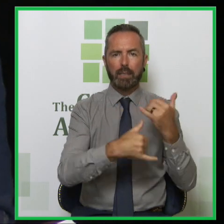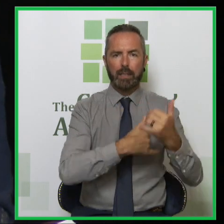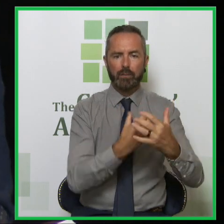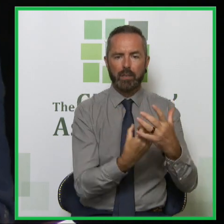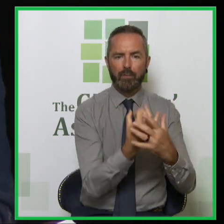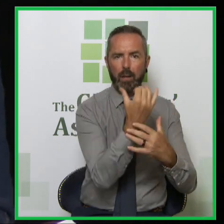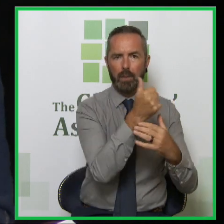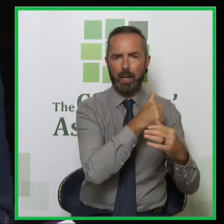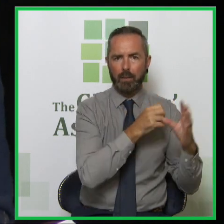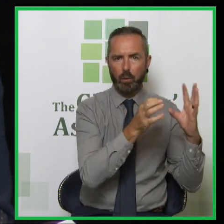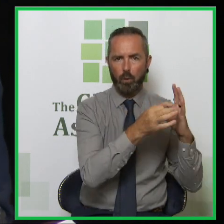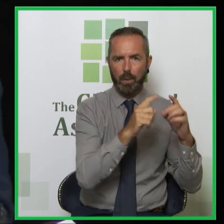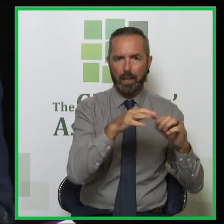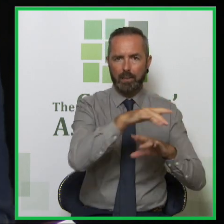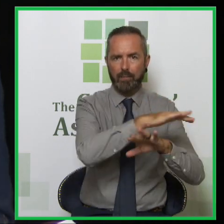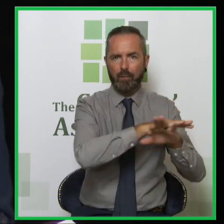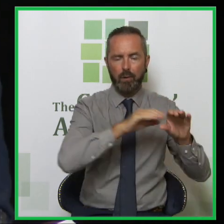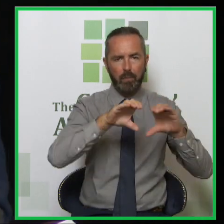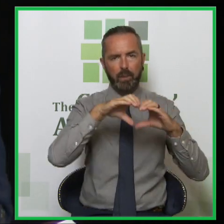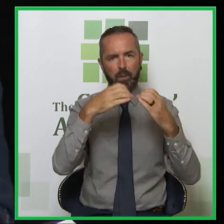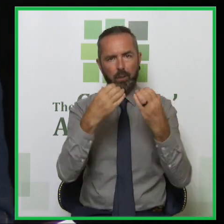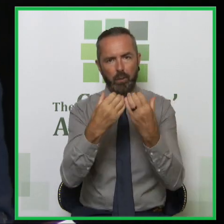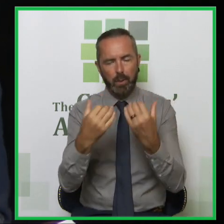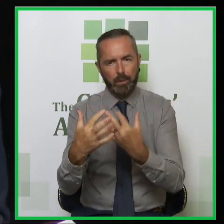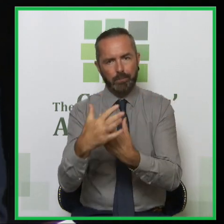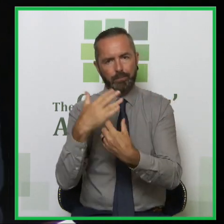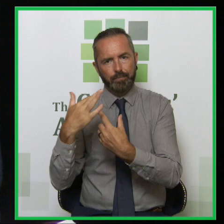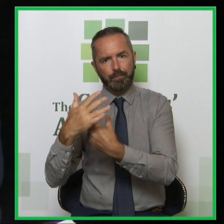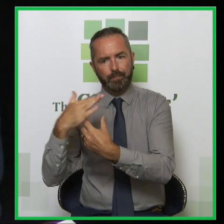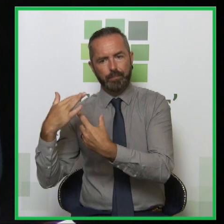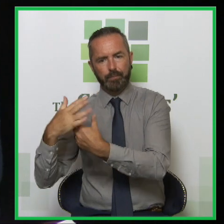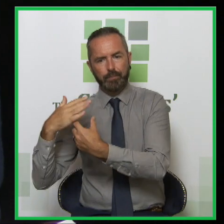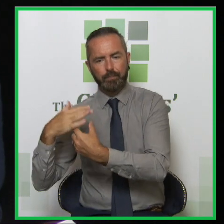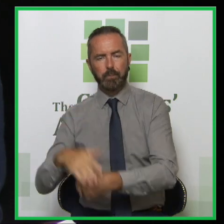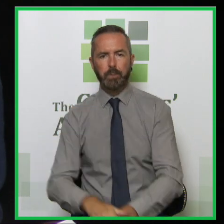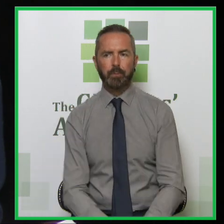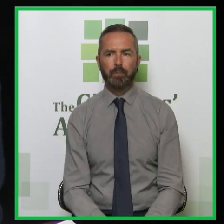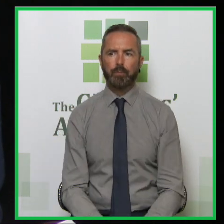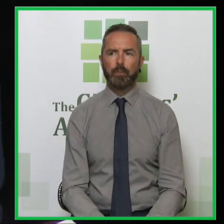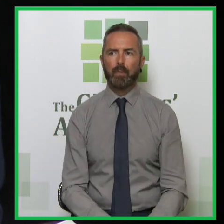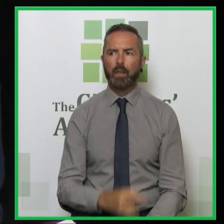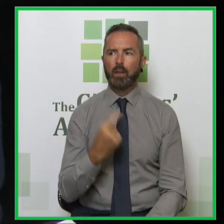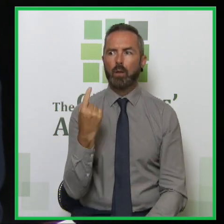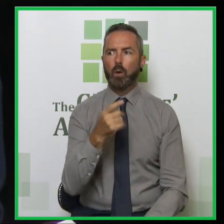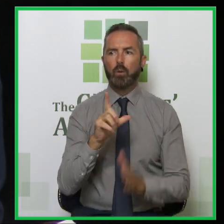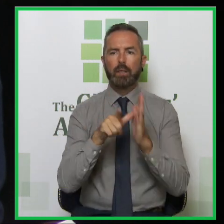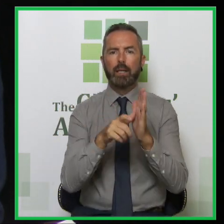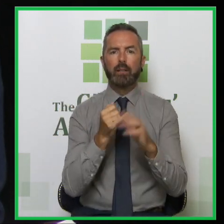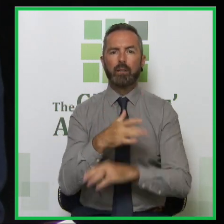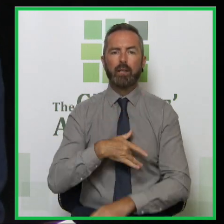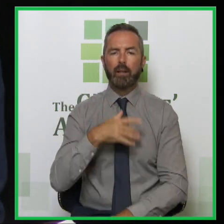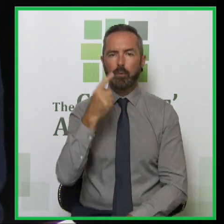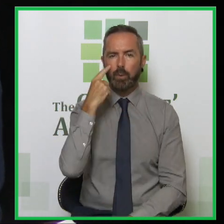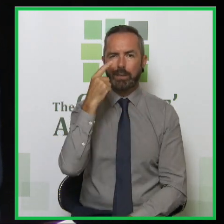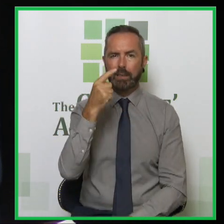home, by our environment, by our community, by our networks. It's only at a much later stage do we see the